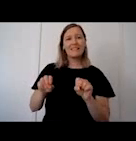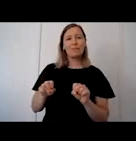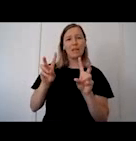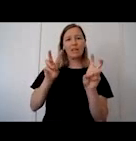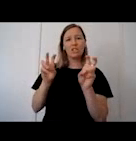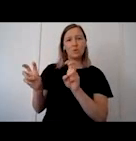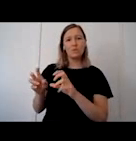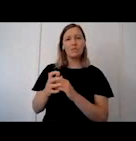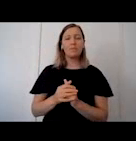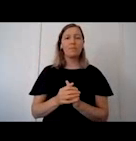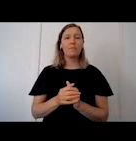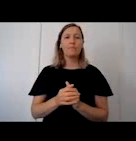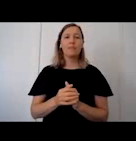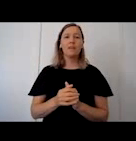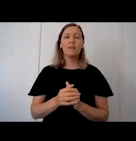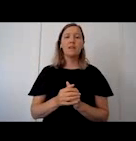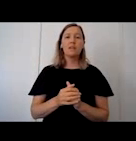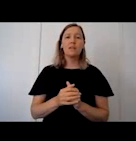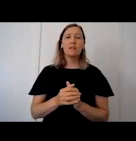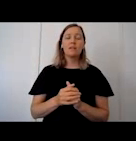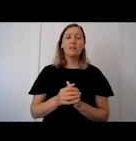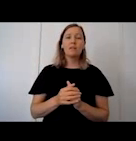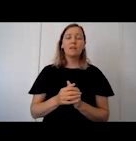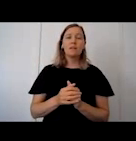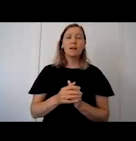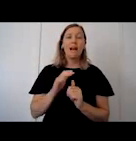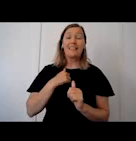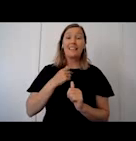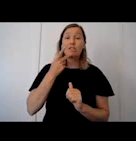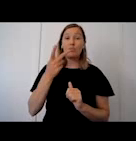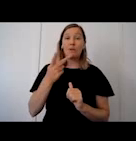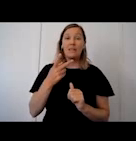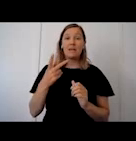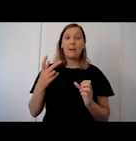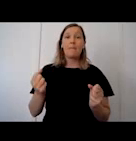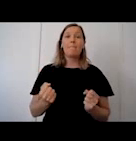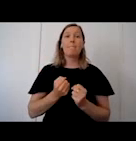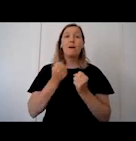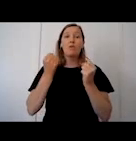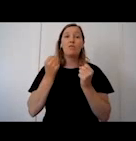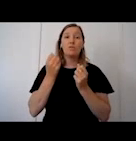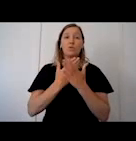I need to reiterate, powerful stories can change the world,